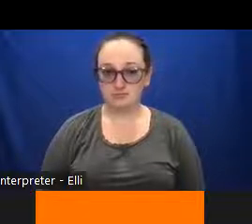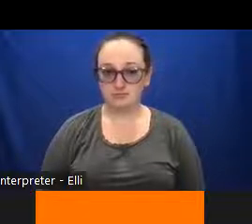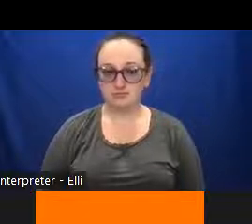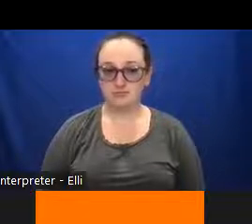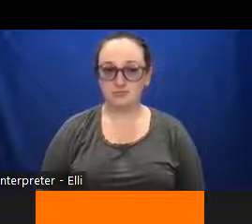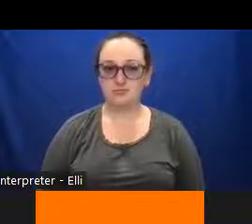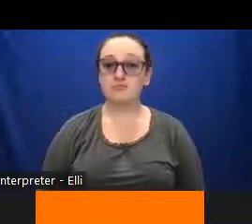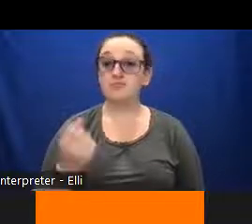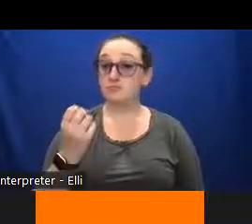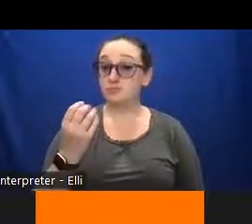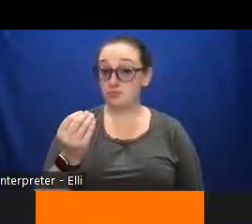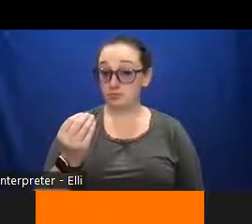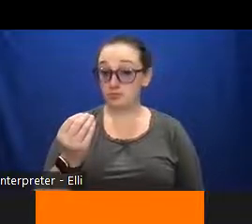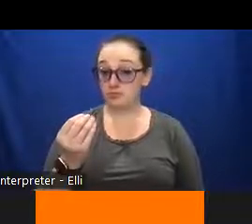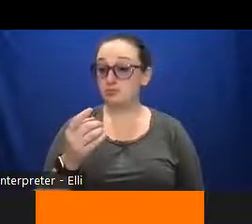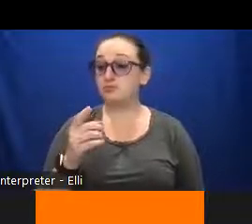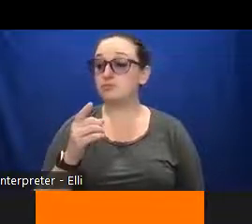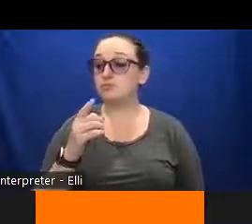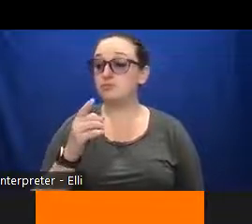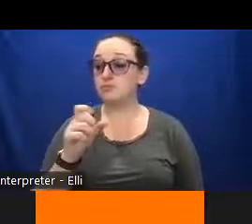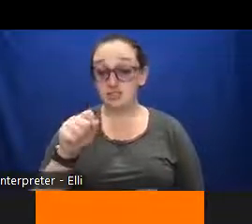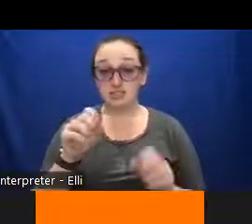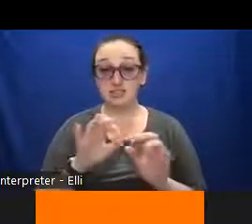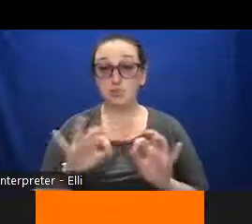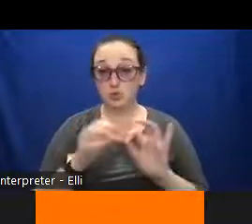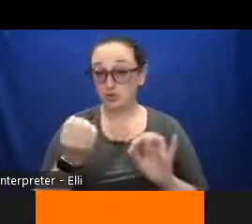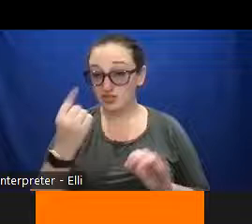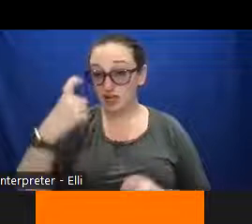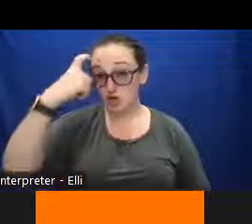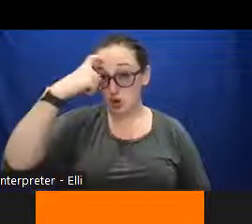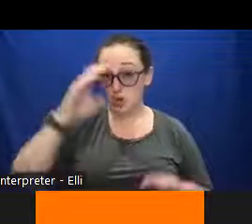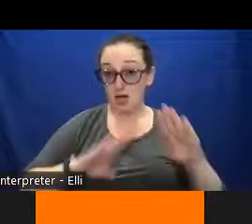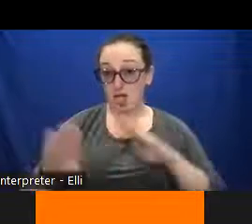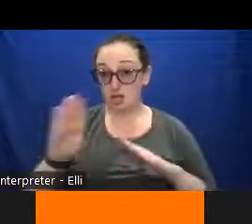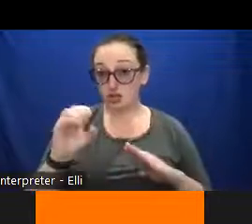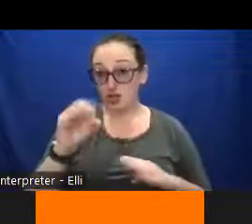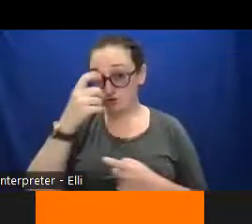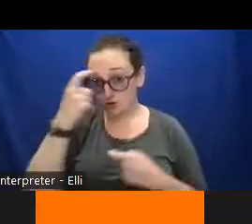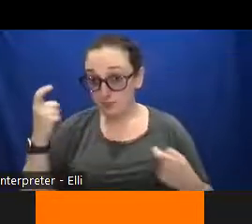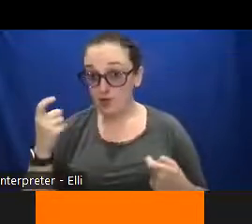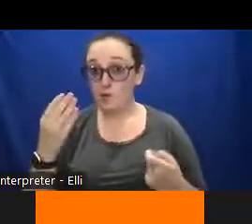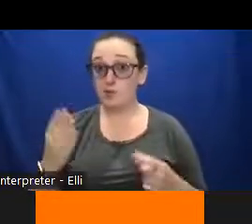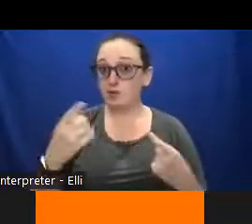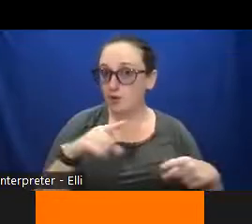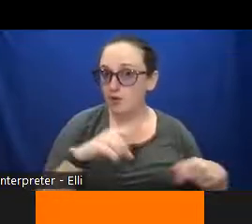So better being able to understand the neurobiology of trauma and what's going